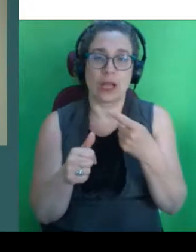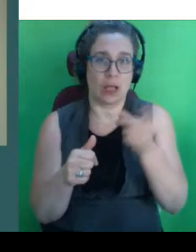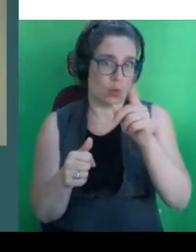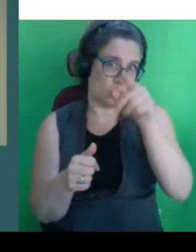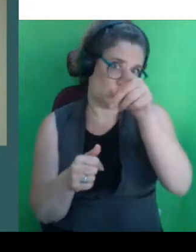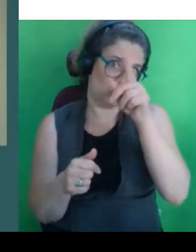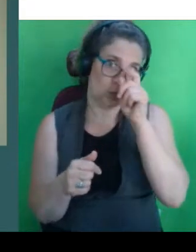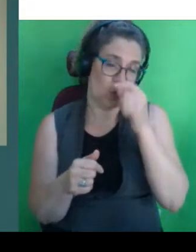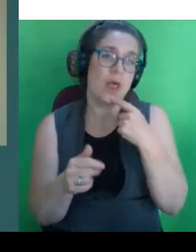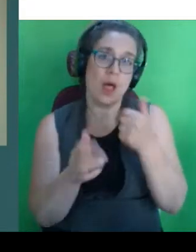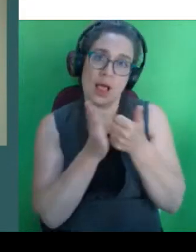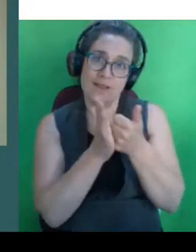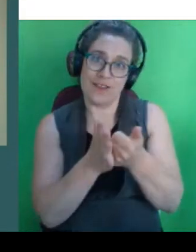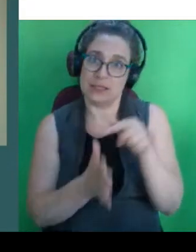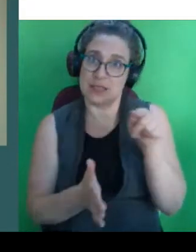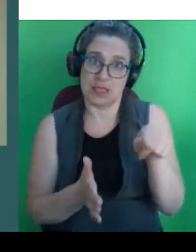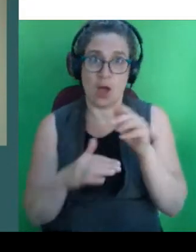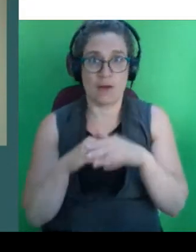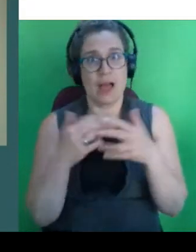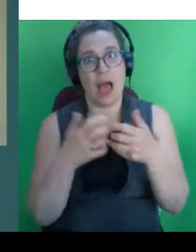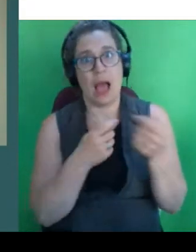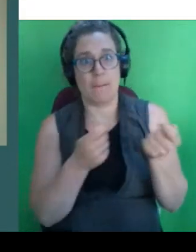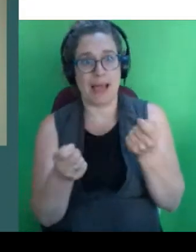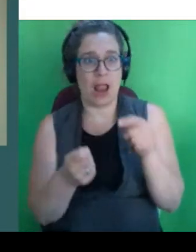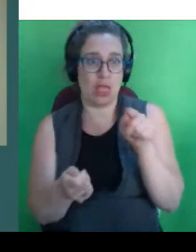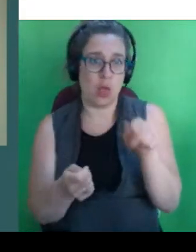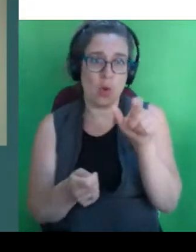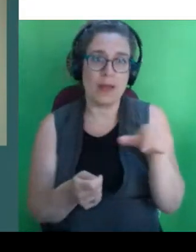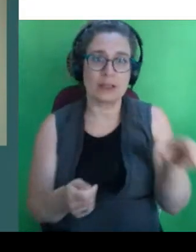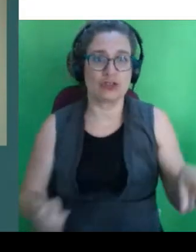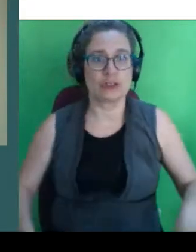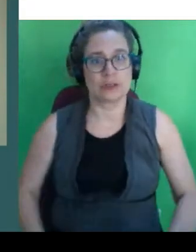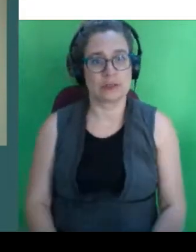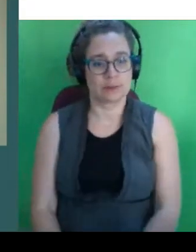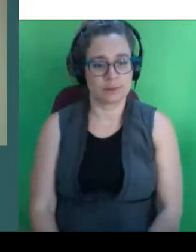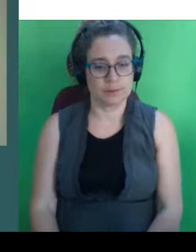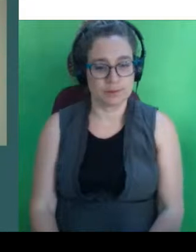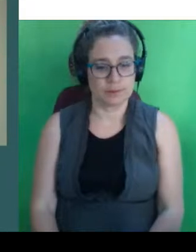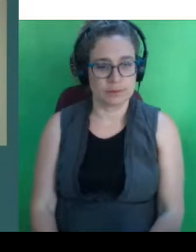kind of clinicians to manage these patients? So,